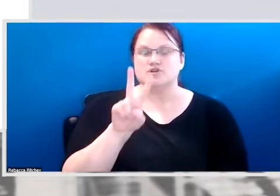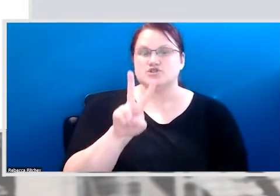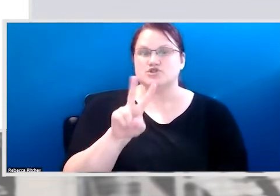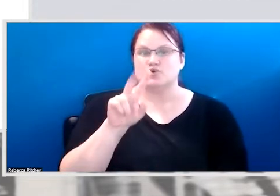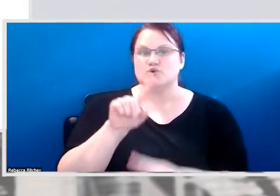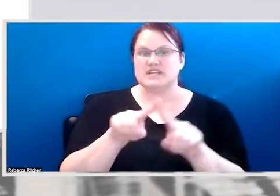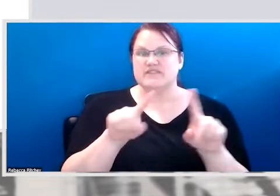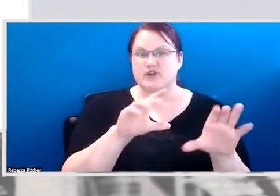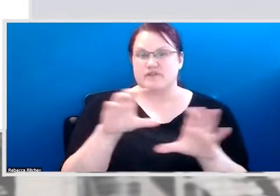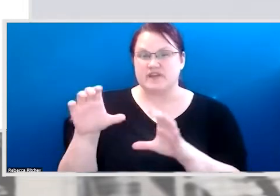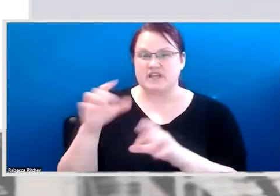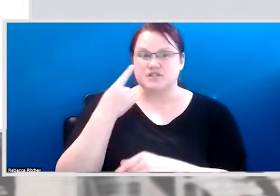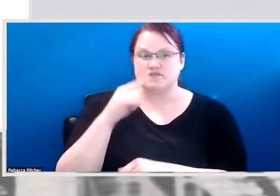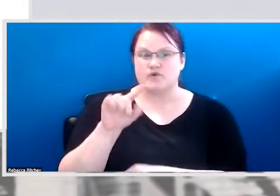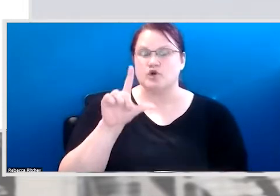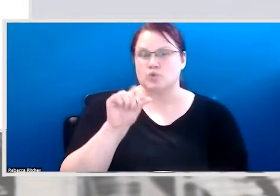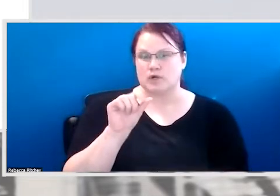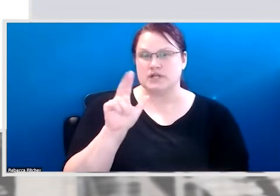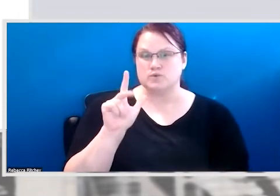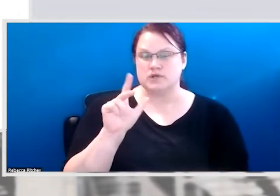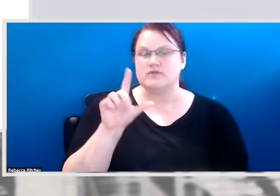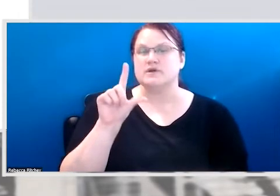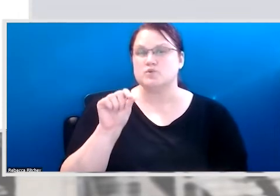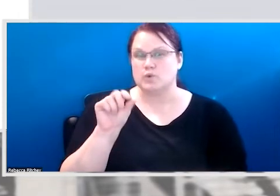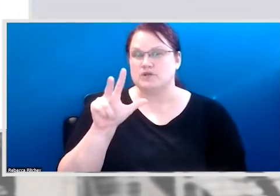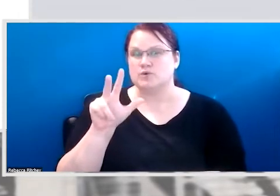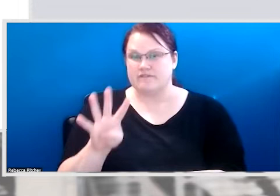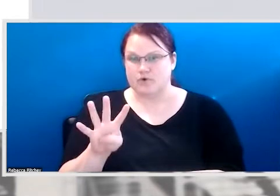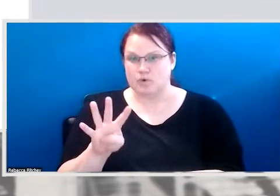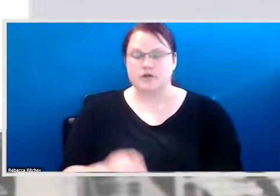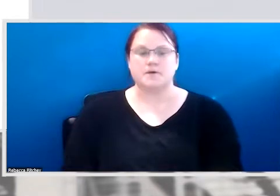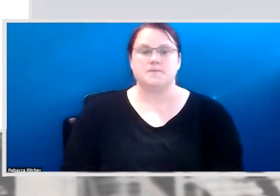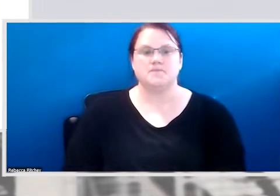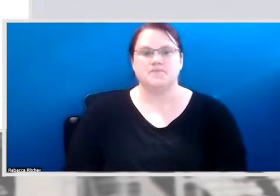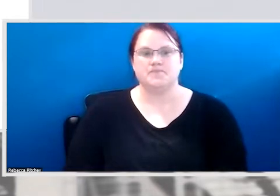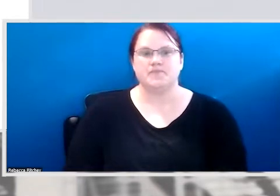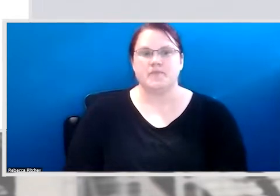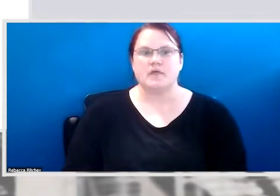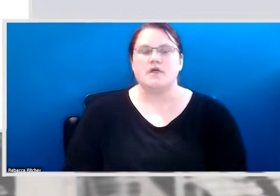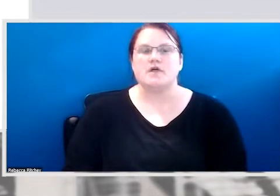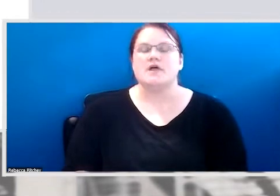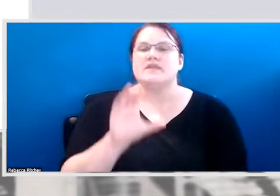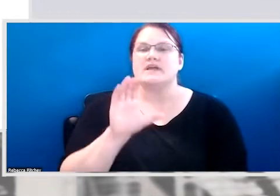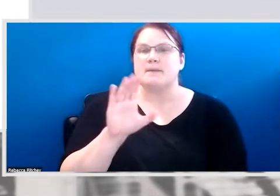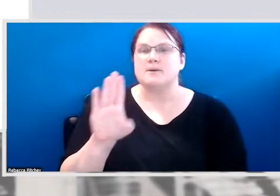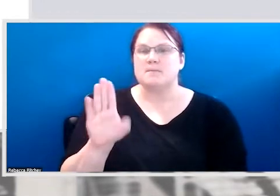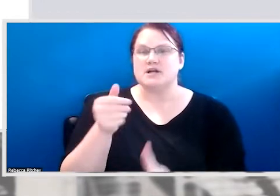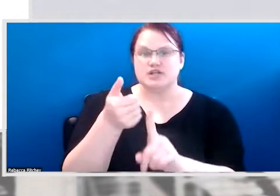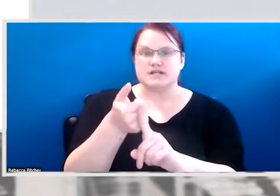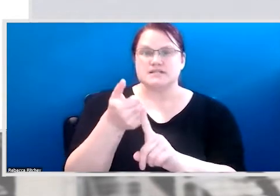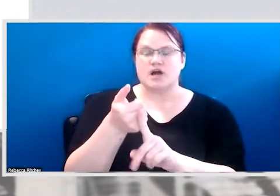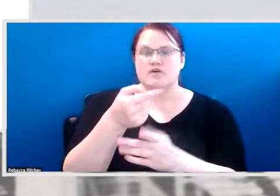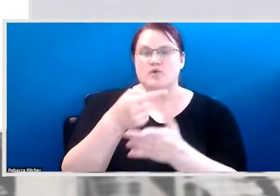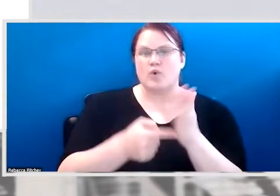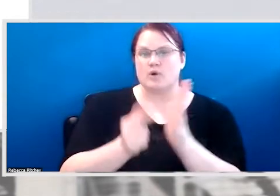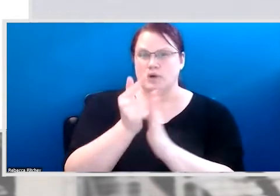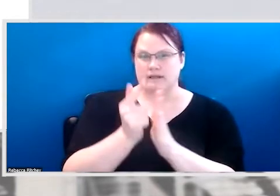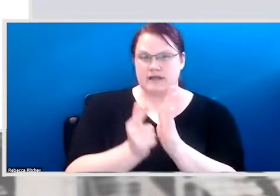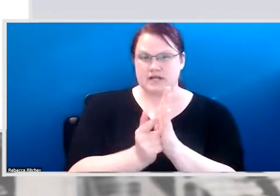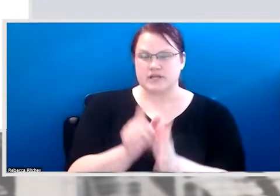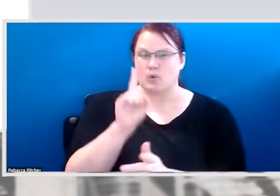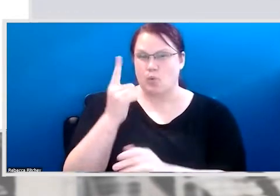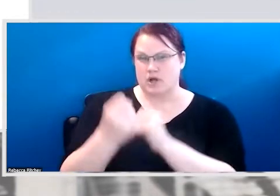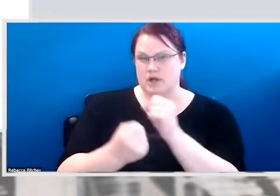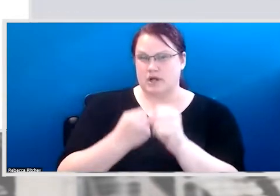for 2023 and 2024. When it comes to the capital budget itself, though, what we're legislating is just 1